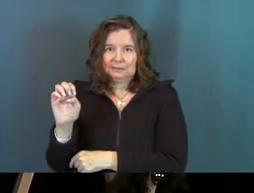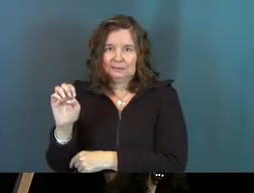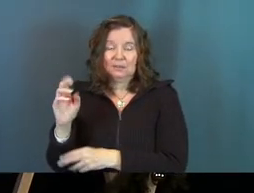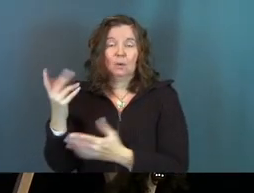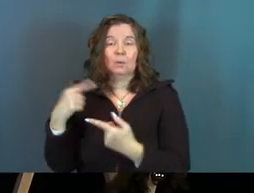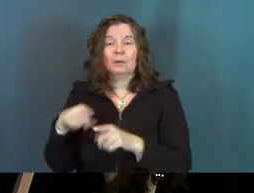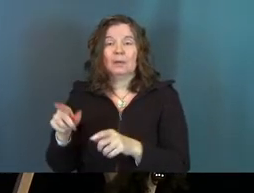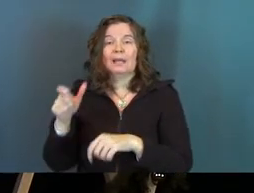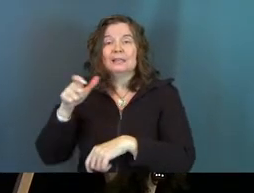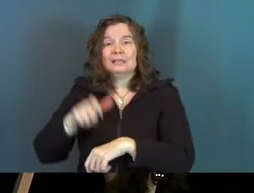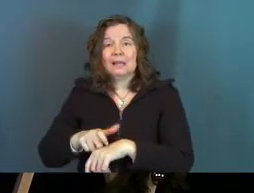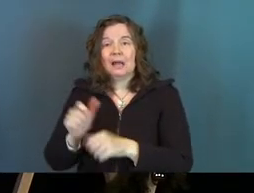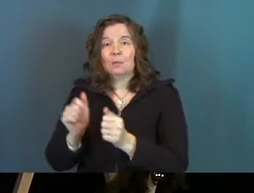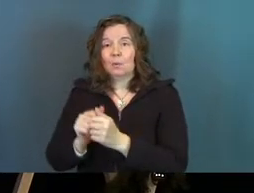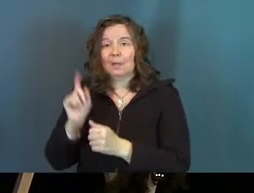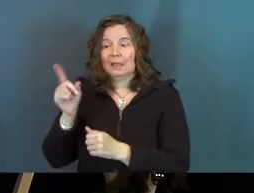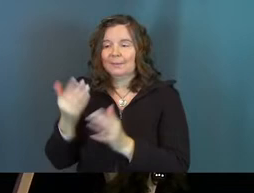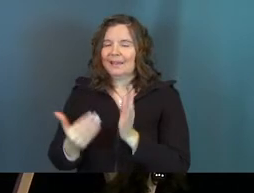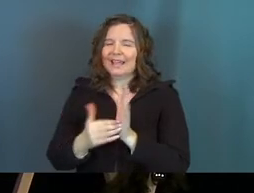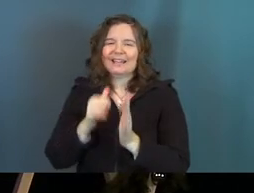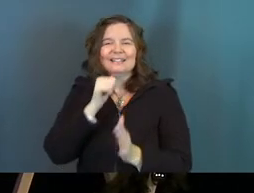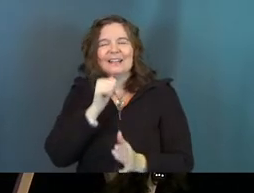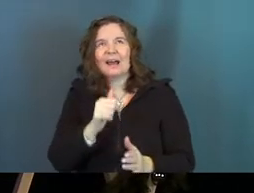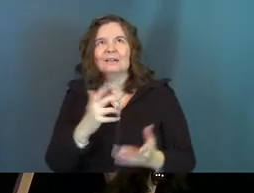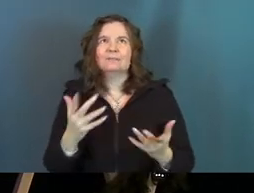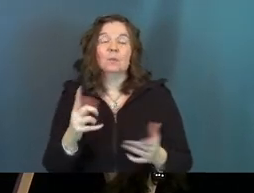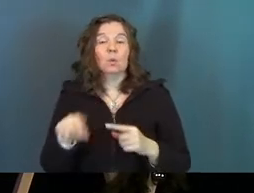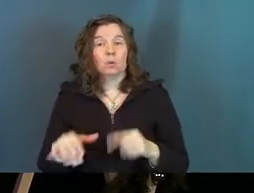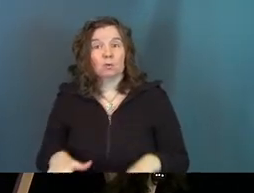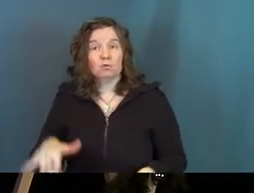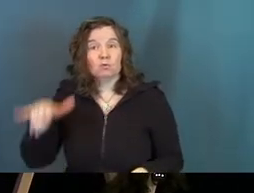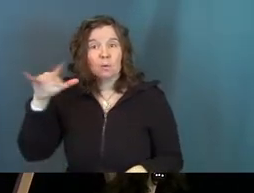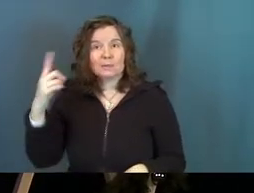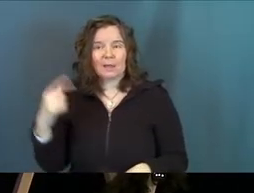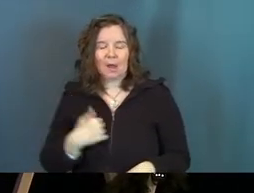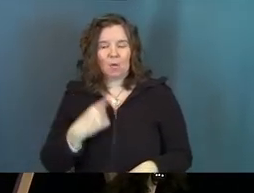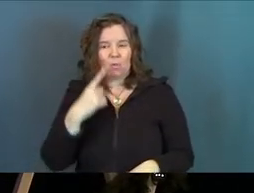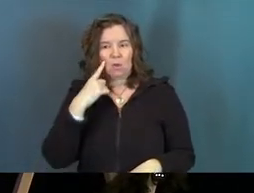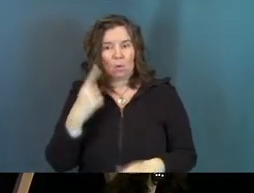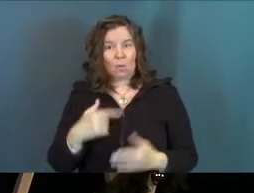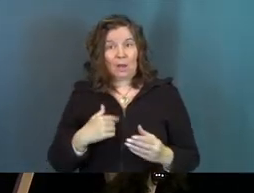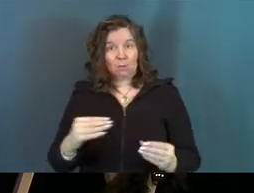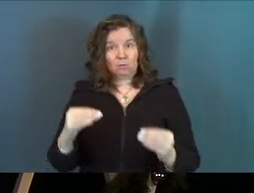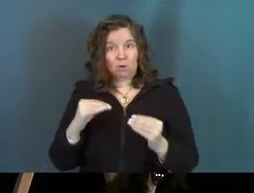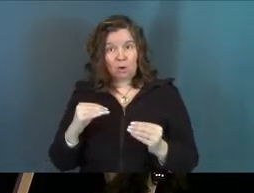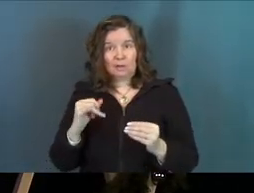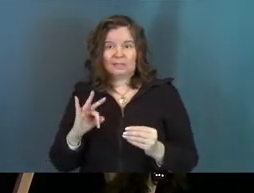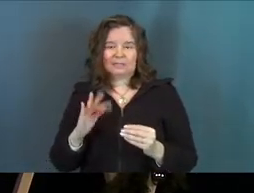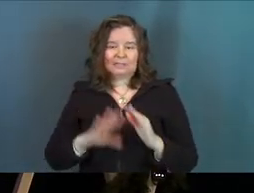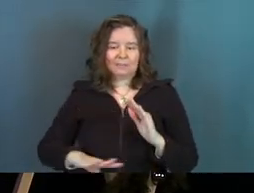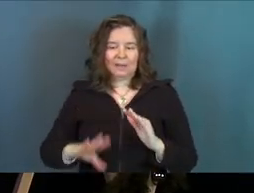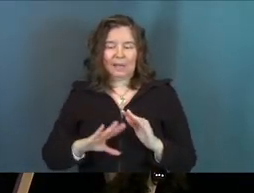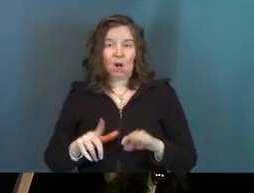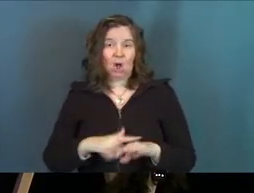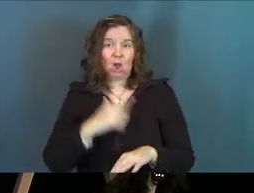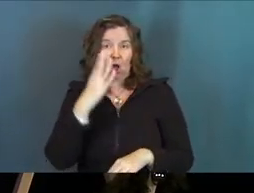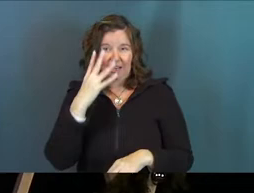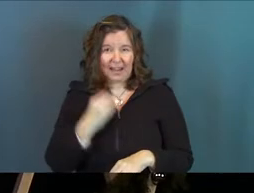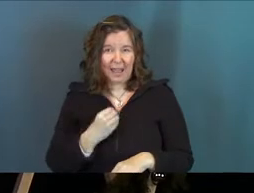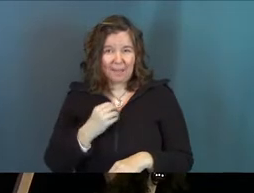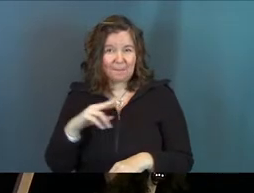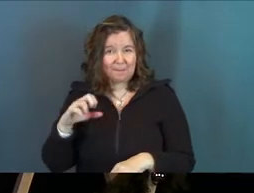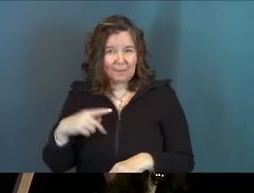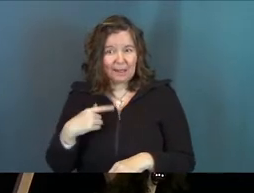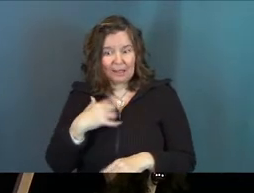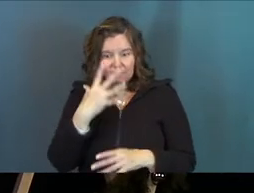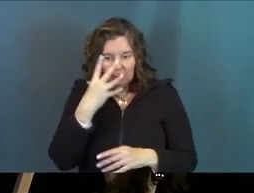and spend time with him. Again, it's not, growing up, it was something I always thought, and what I was taught is like, it's basically a long nap. You ever, like, come on,